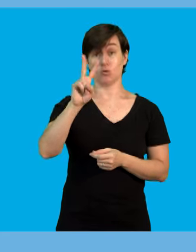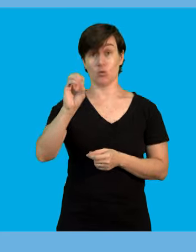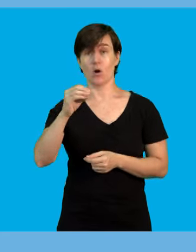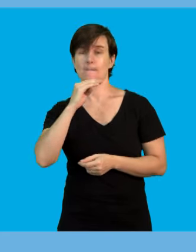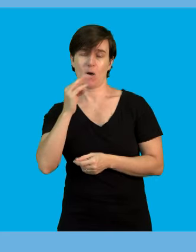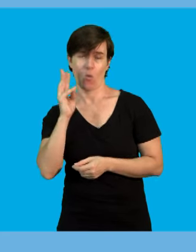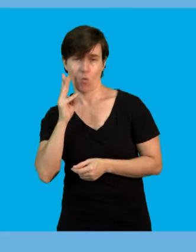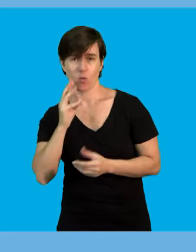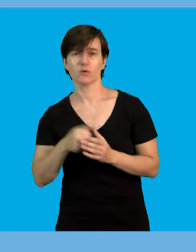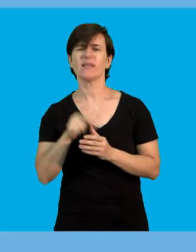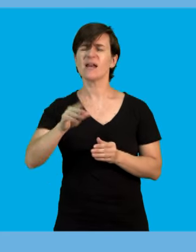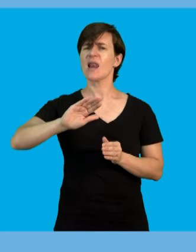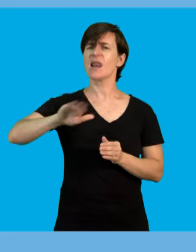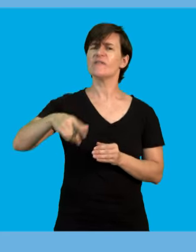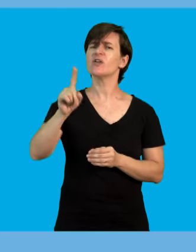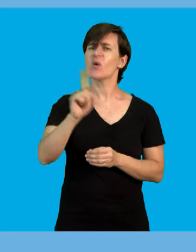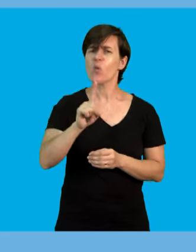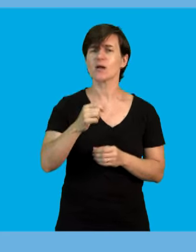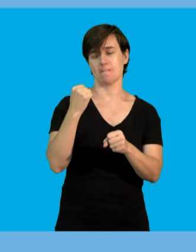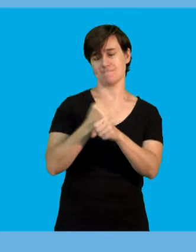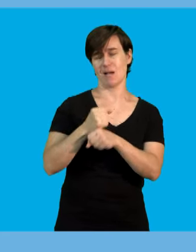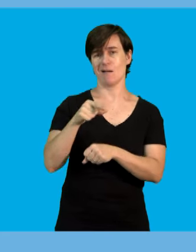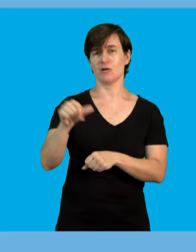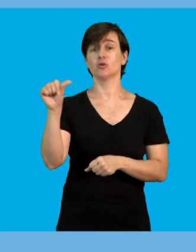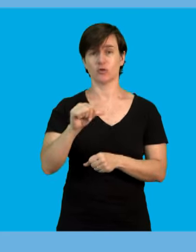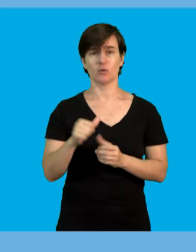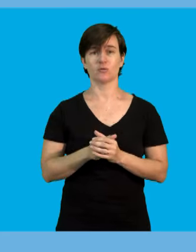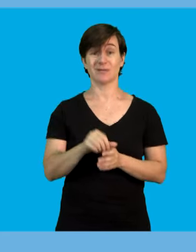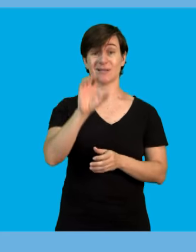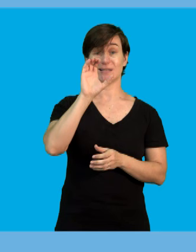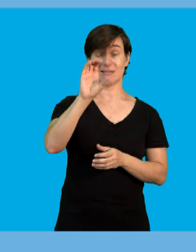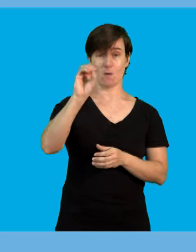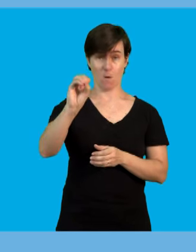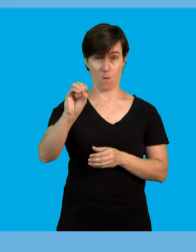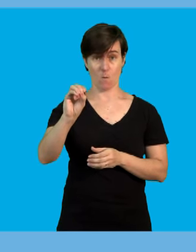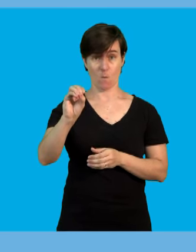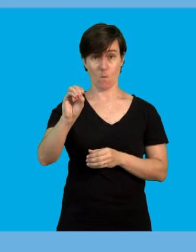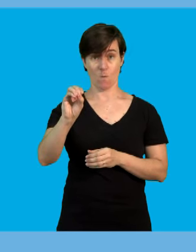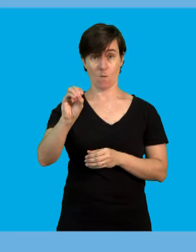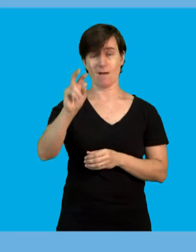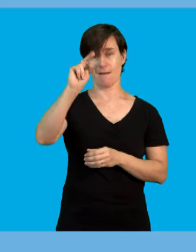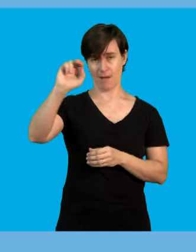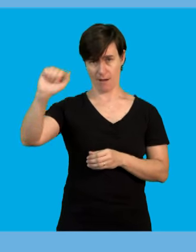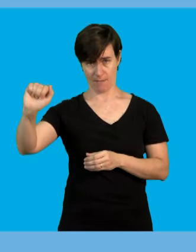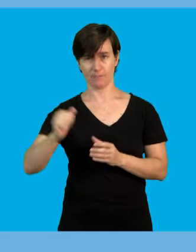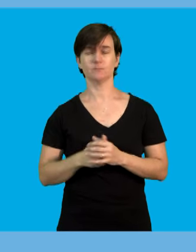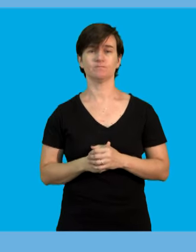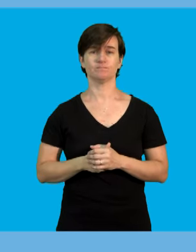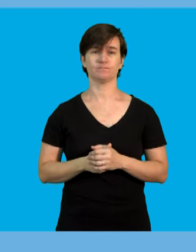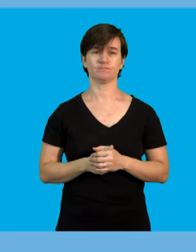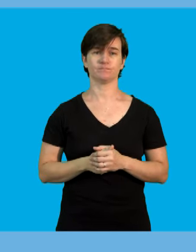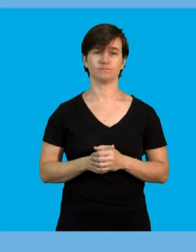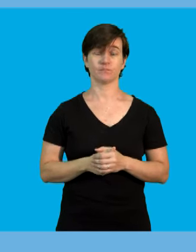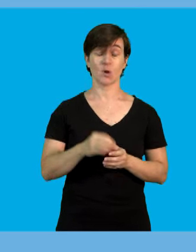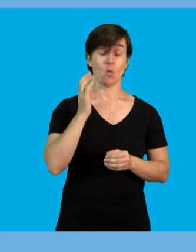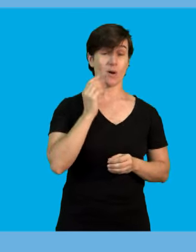the remainder of those two substances is going to be forming the salt. So the remainder here is your Cl, and the remainder there is your Na.